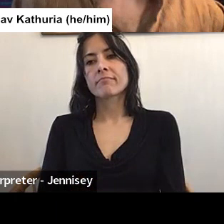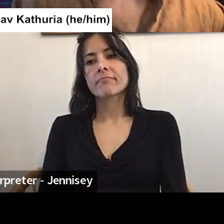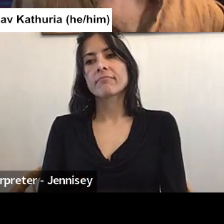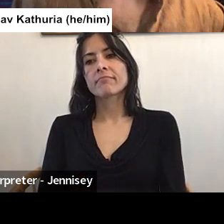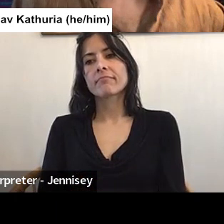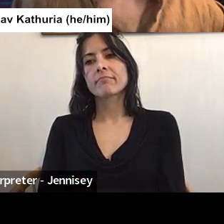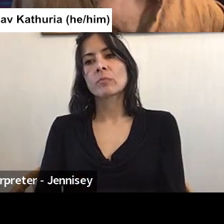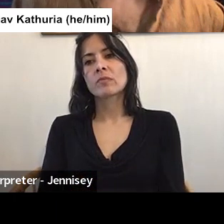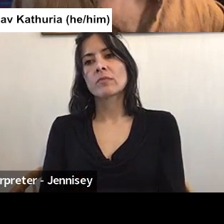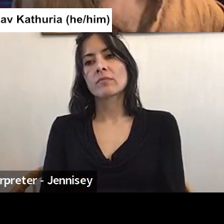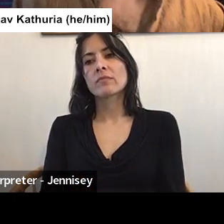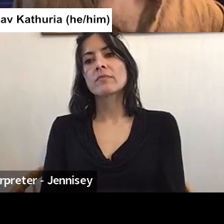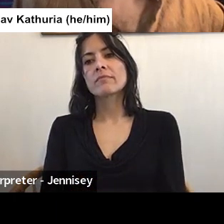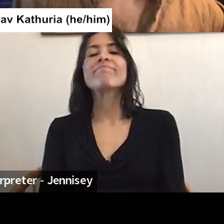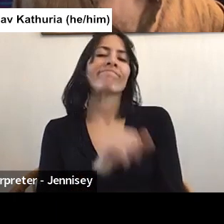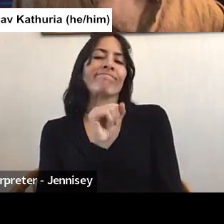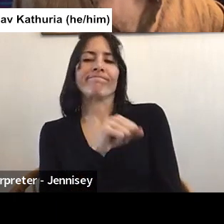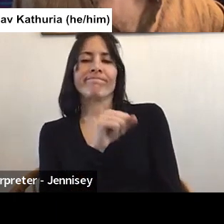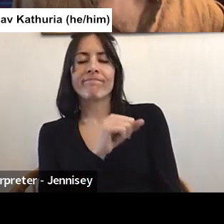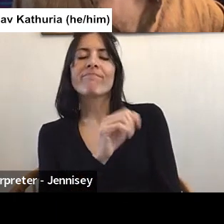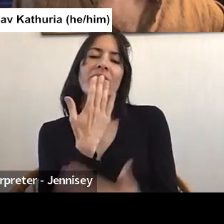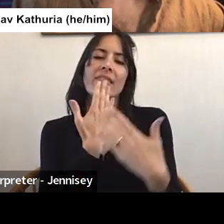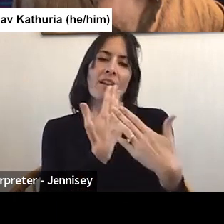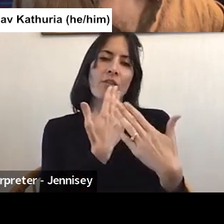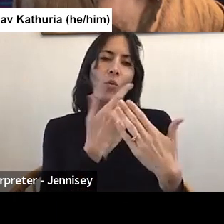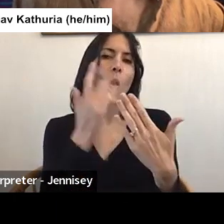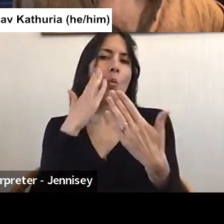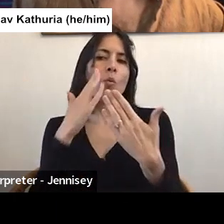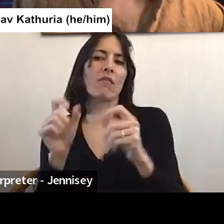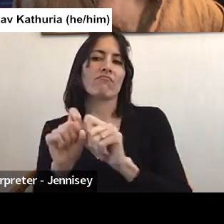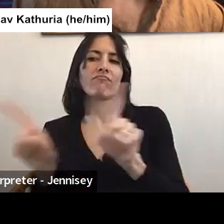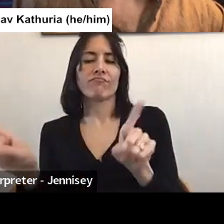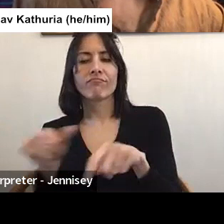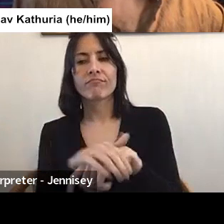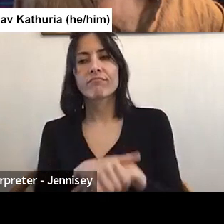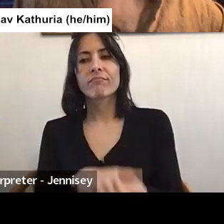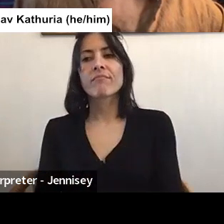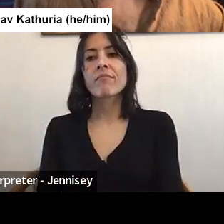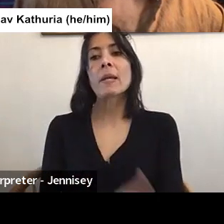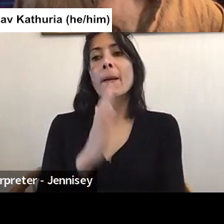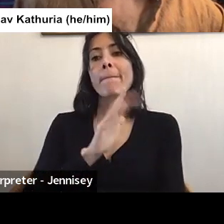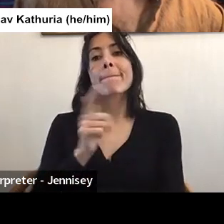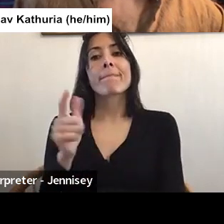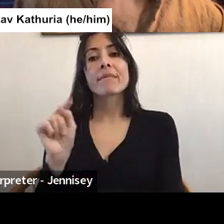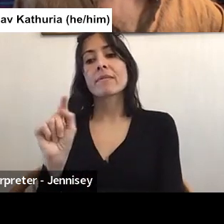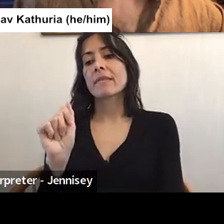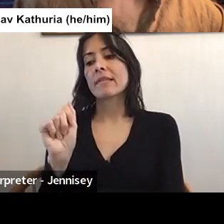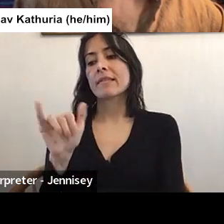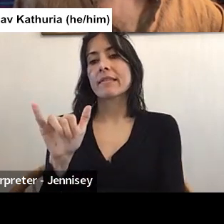This is Lydia. We will share those resources out. So thank you for sharing them with us. We will turn next to Taylar for this